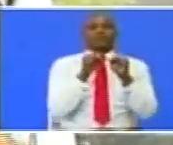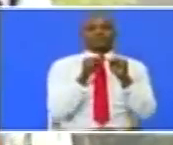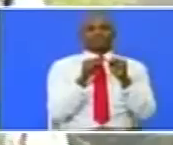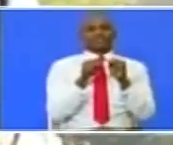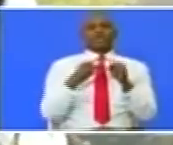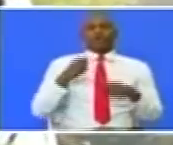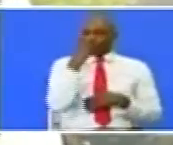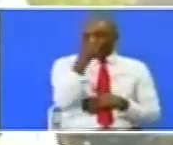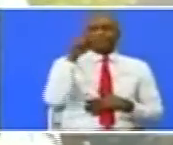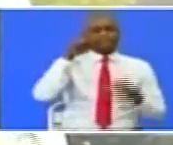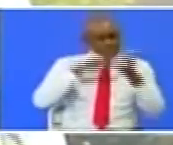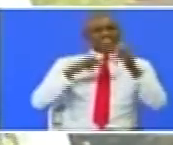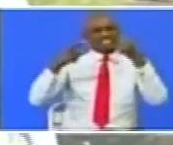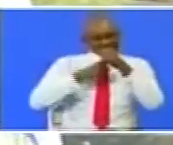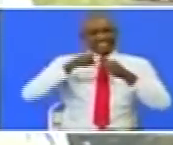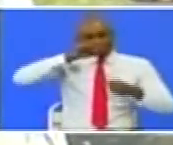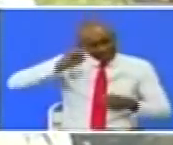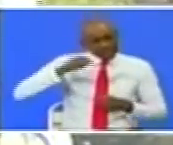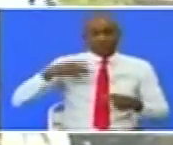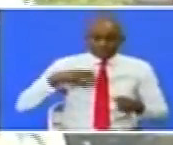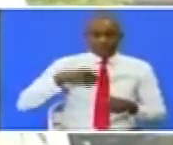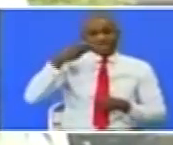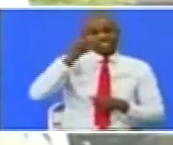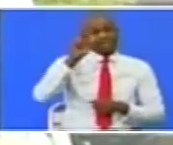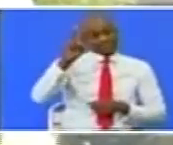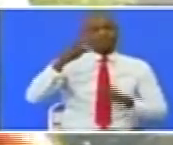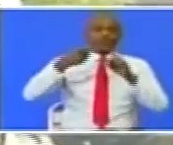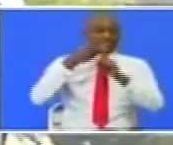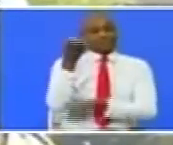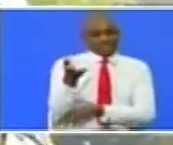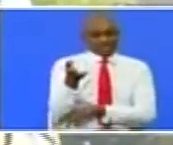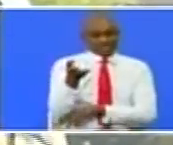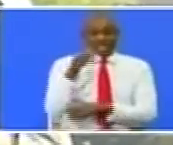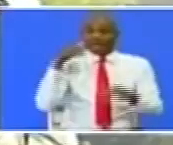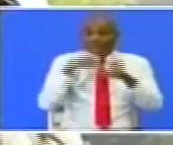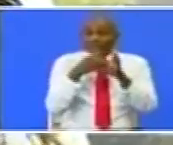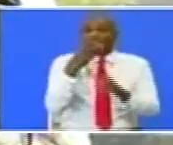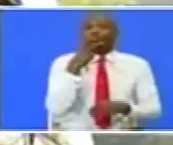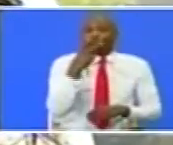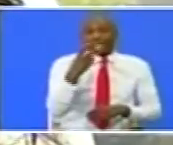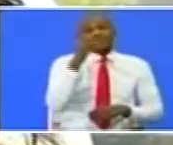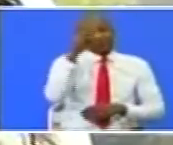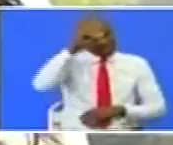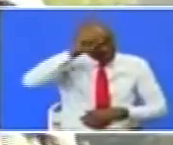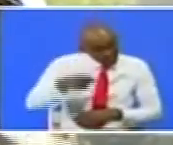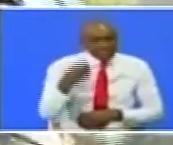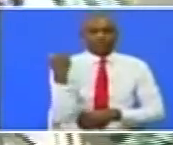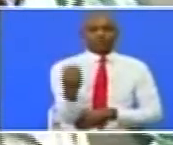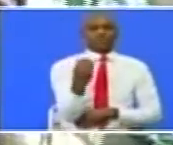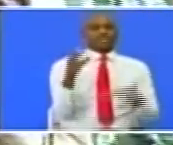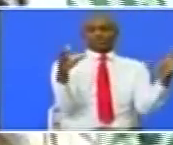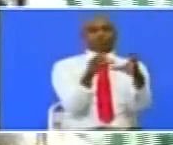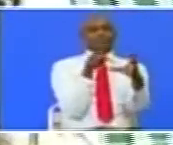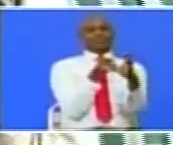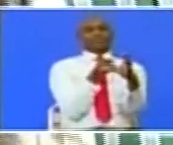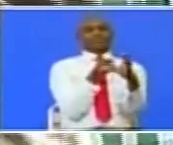are 1.6 million people living with HIV and AIDS in the country. Among those, 250,000 are children.